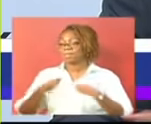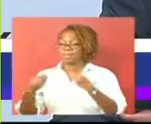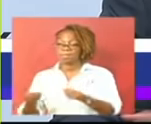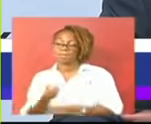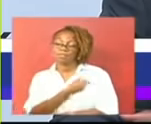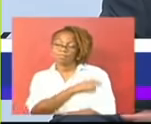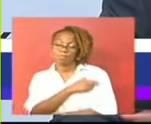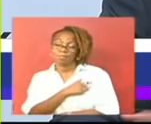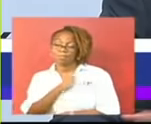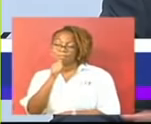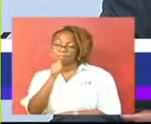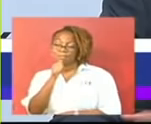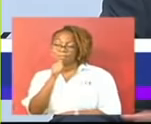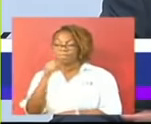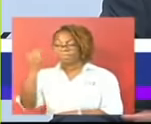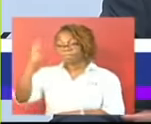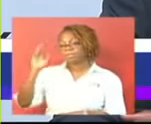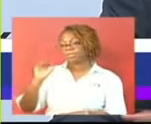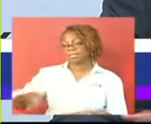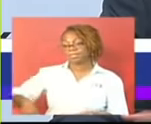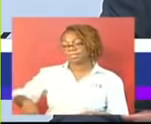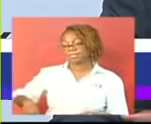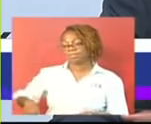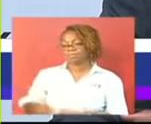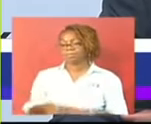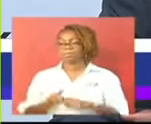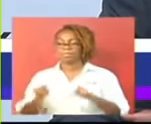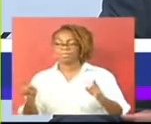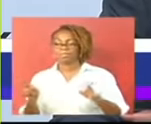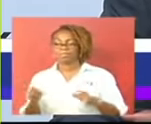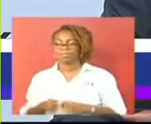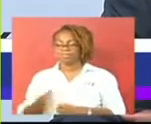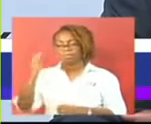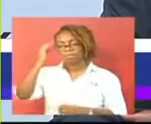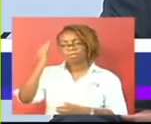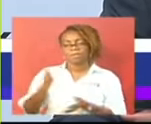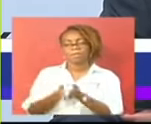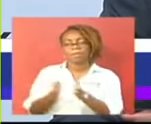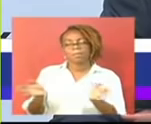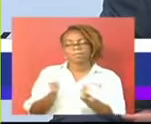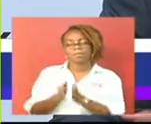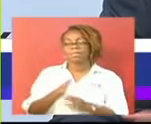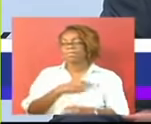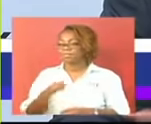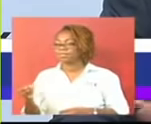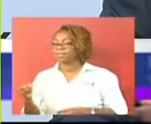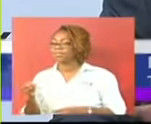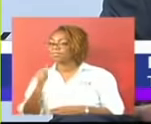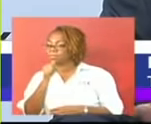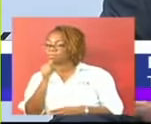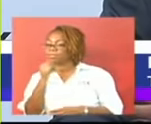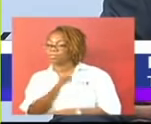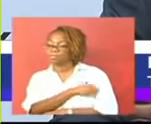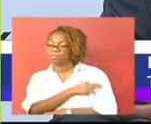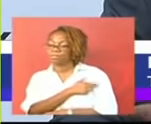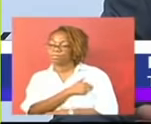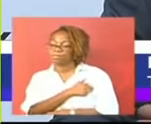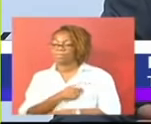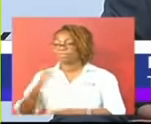has been the ongoing public-private partnership where vaccine distribution has been concerned, and that